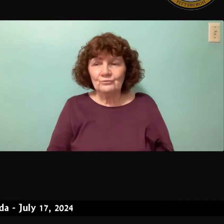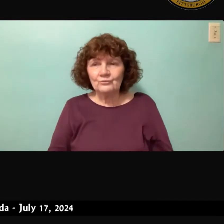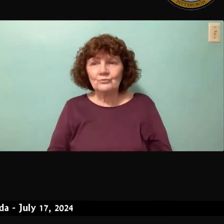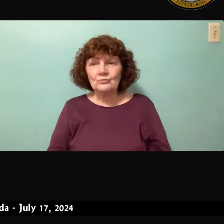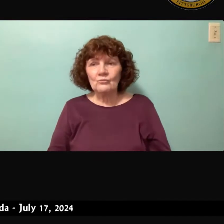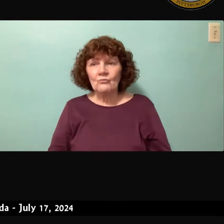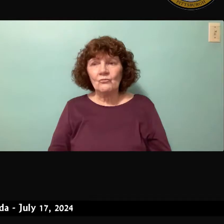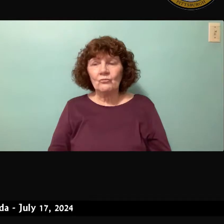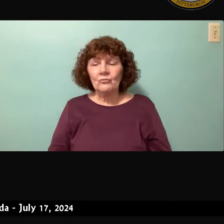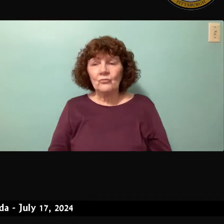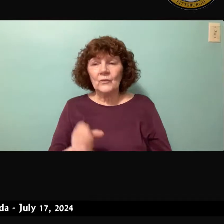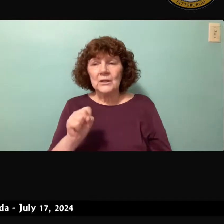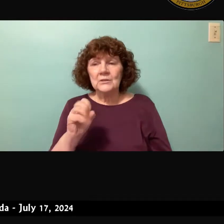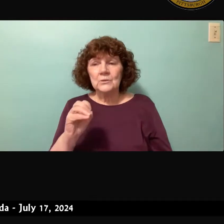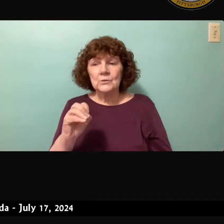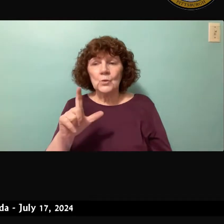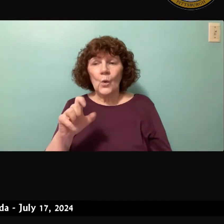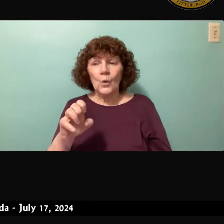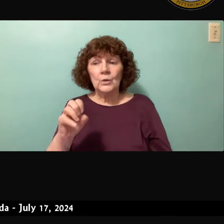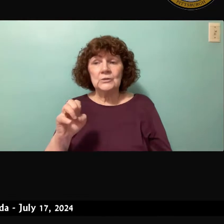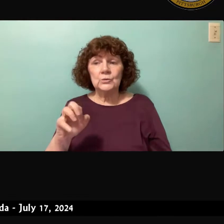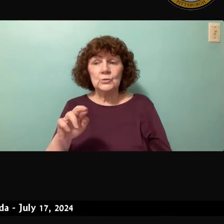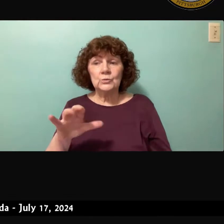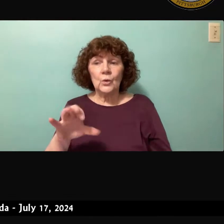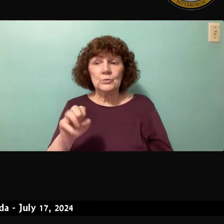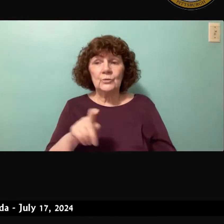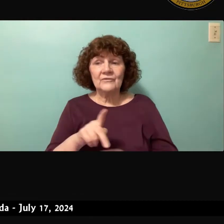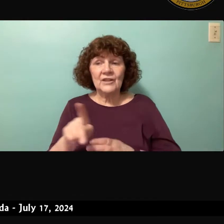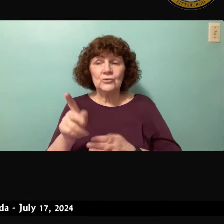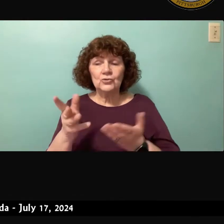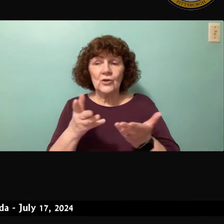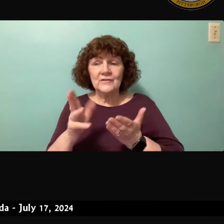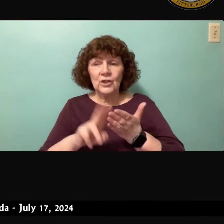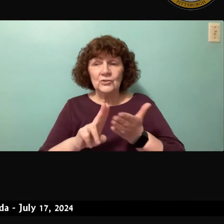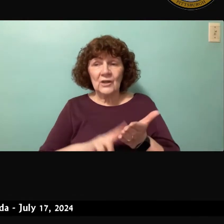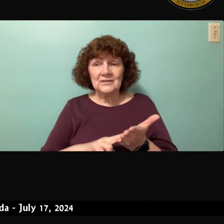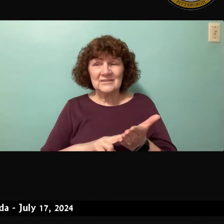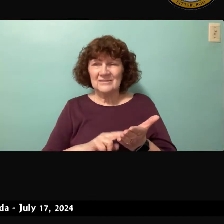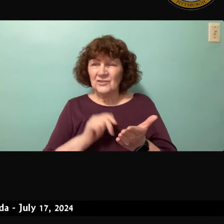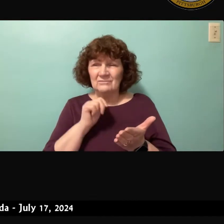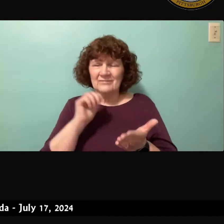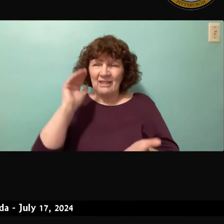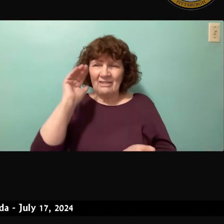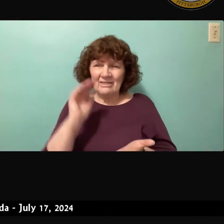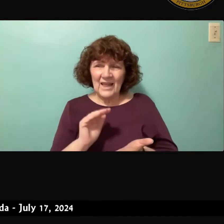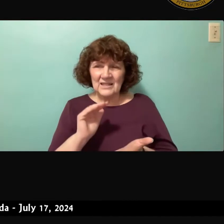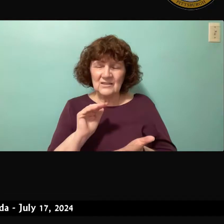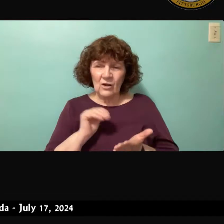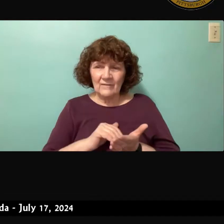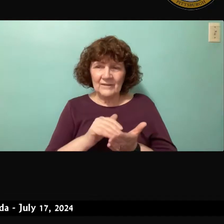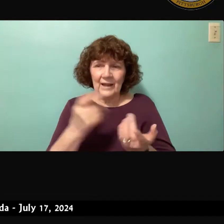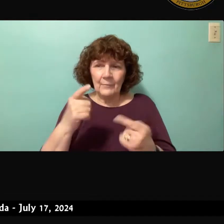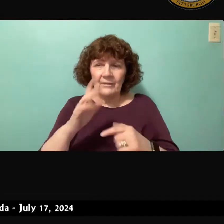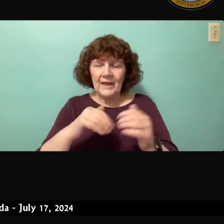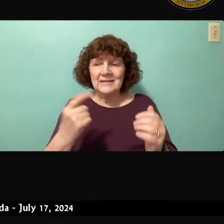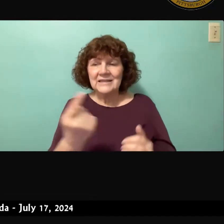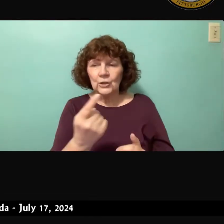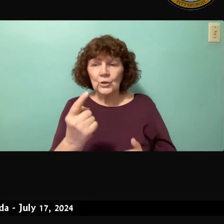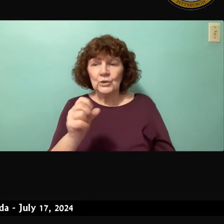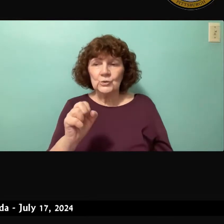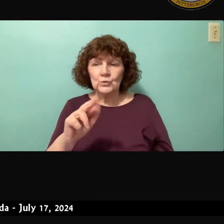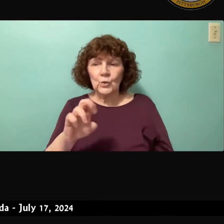Sole source professional service contracts are less common than single source contracts, which aren't mentioned here specifically. And Jen, could you